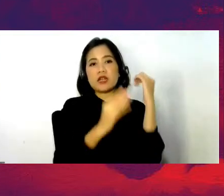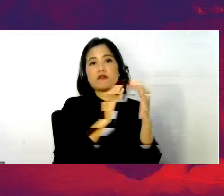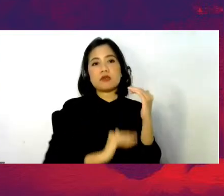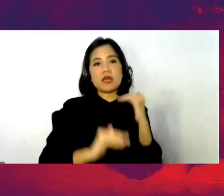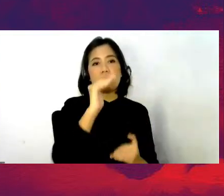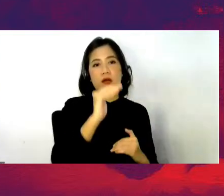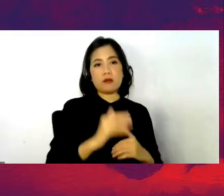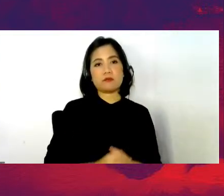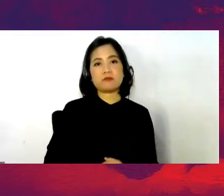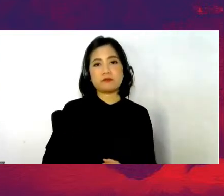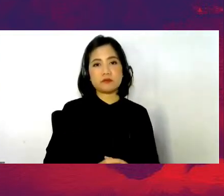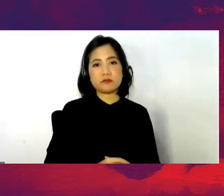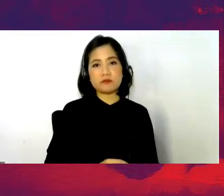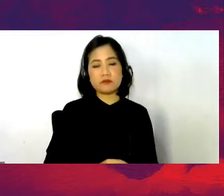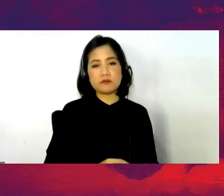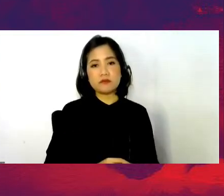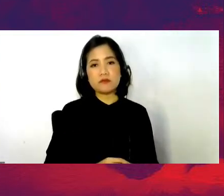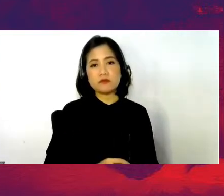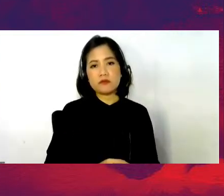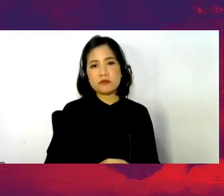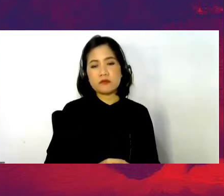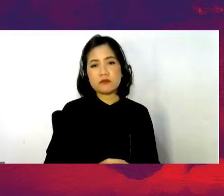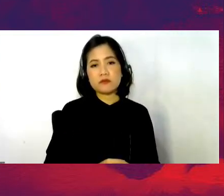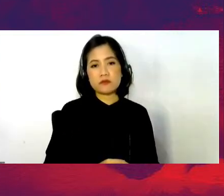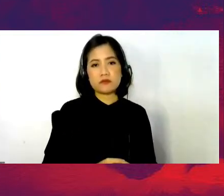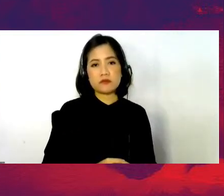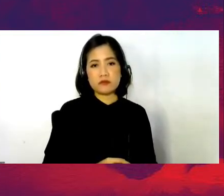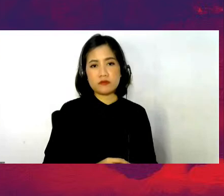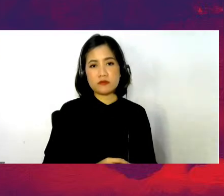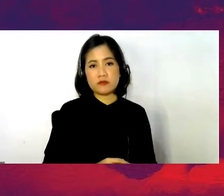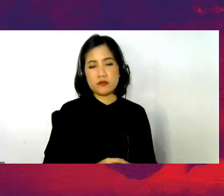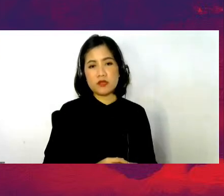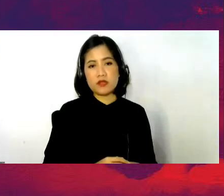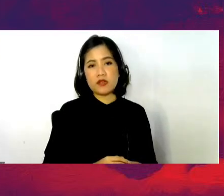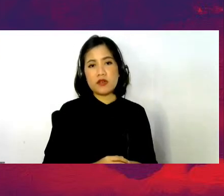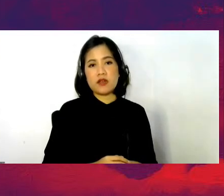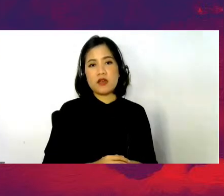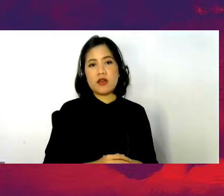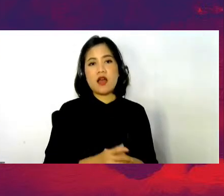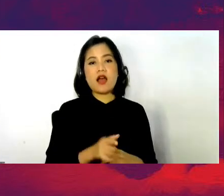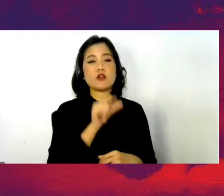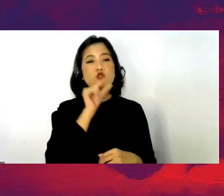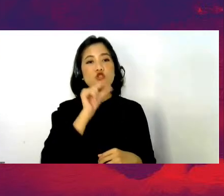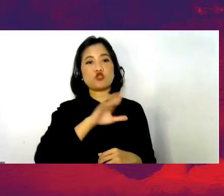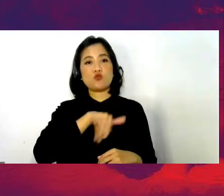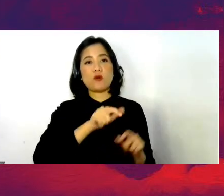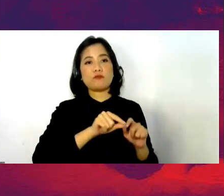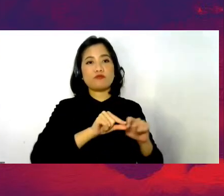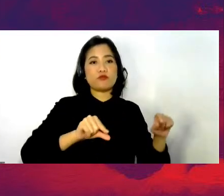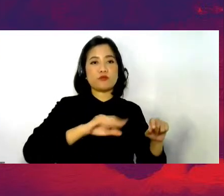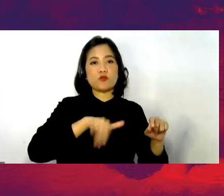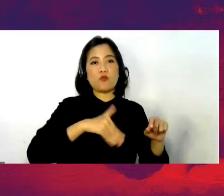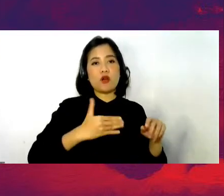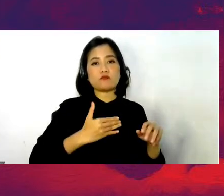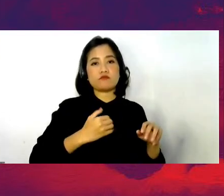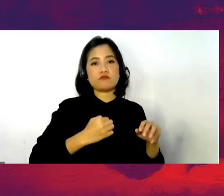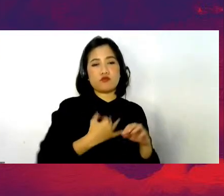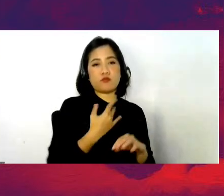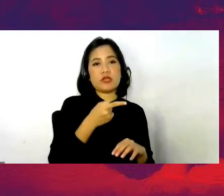education or schooling, but not poor. Different ministries are involved.